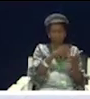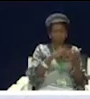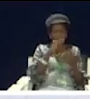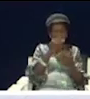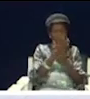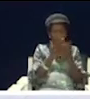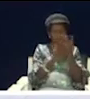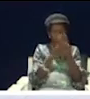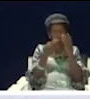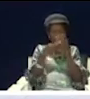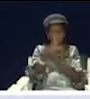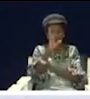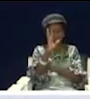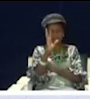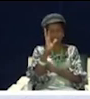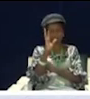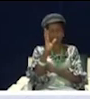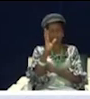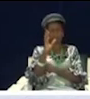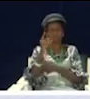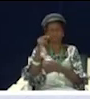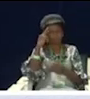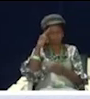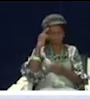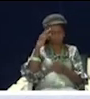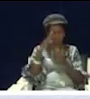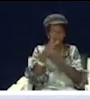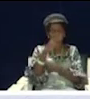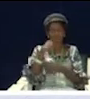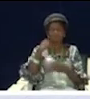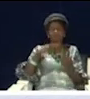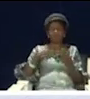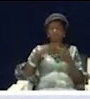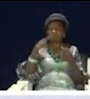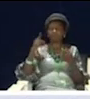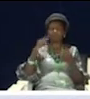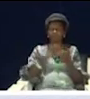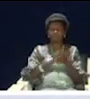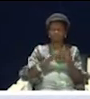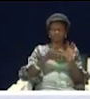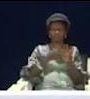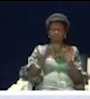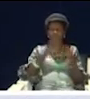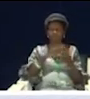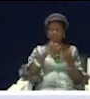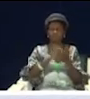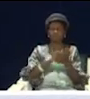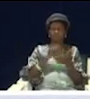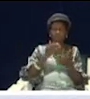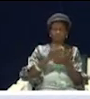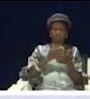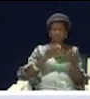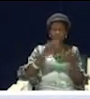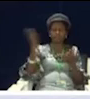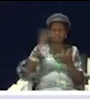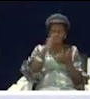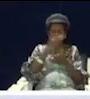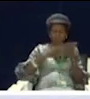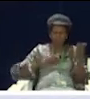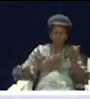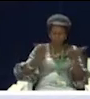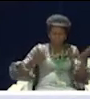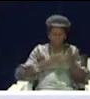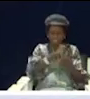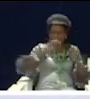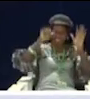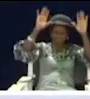God. The reason God asked me to tell you that story is that there is somebody here tonight. A miracle